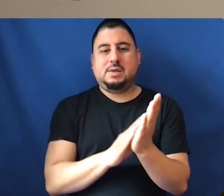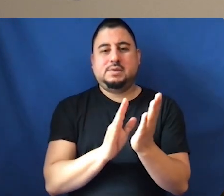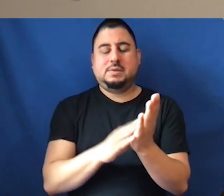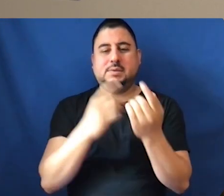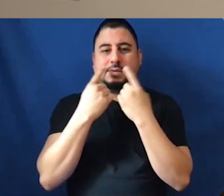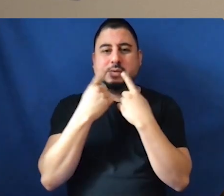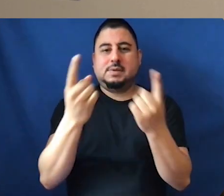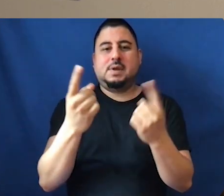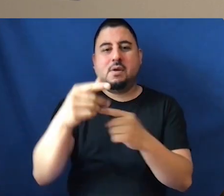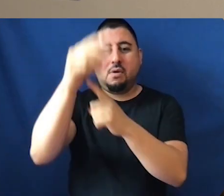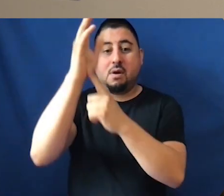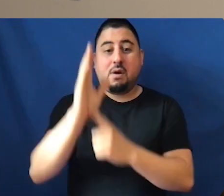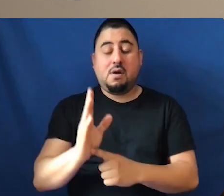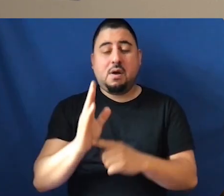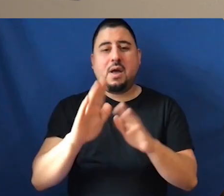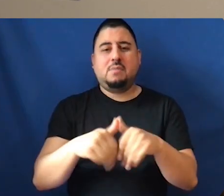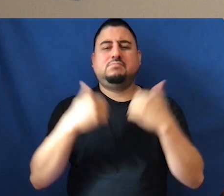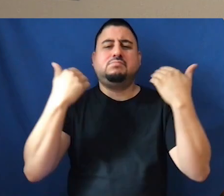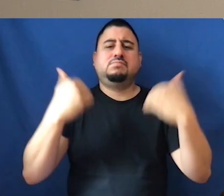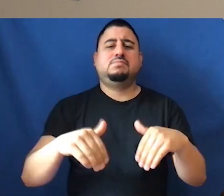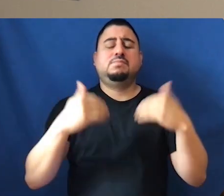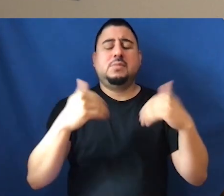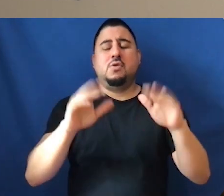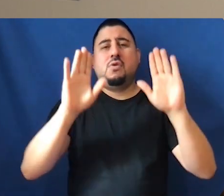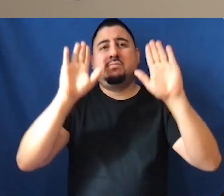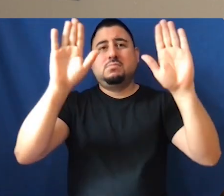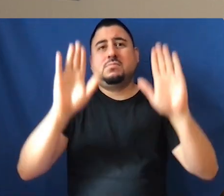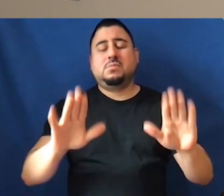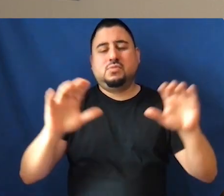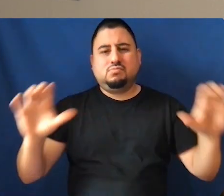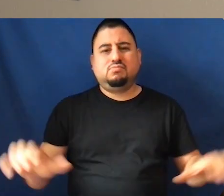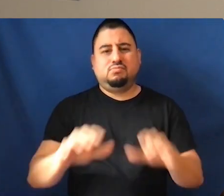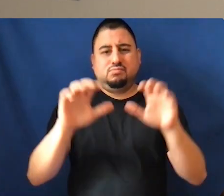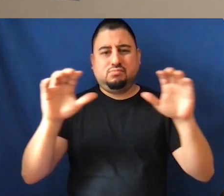to God, how tremendous are your